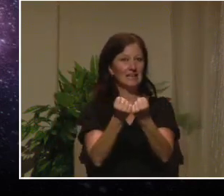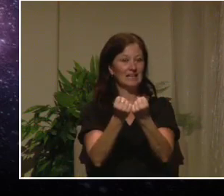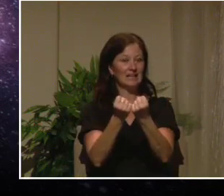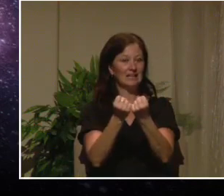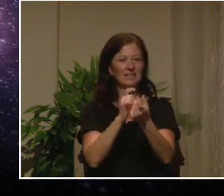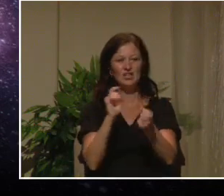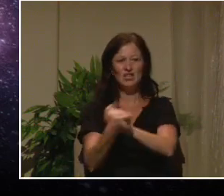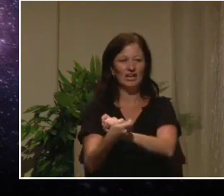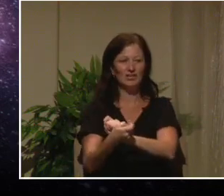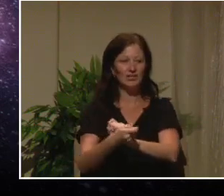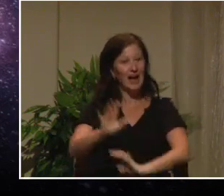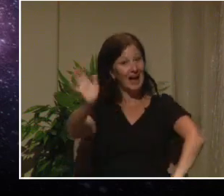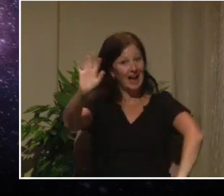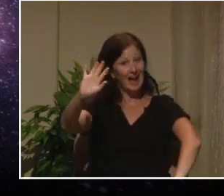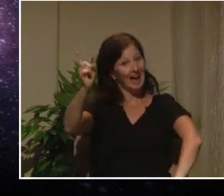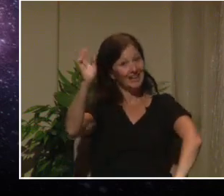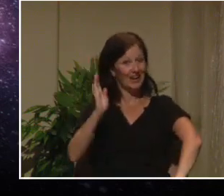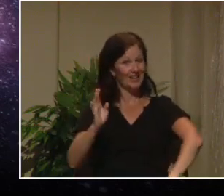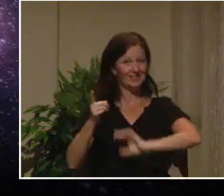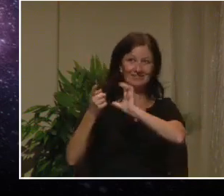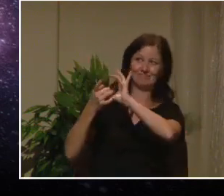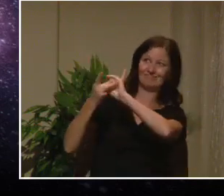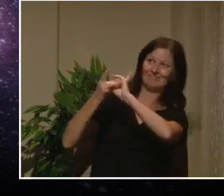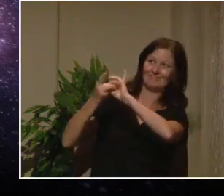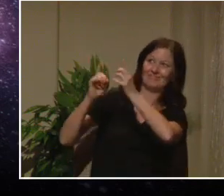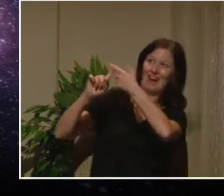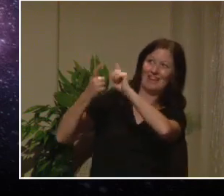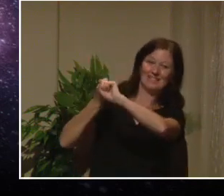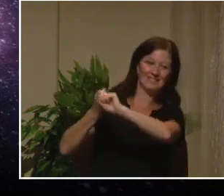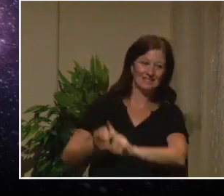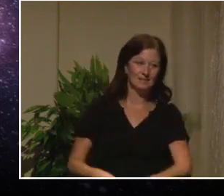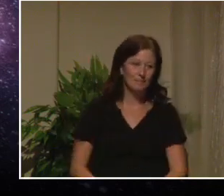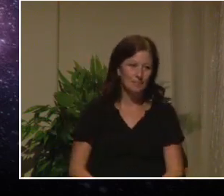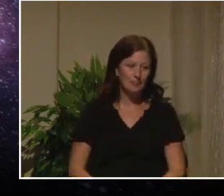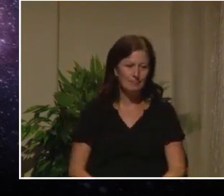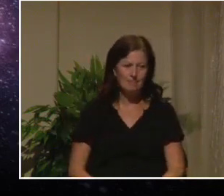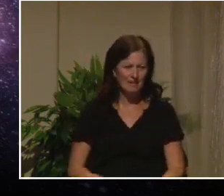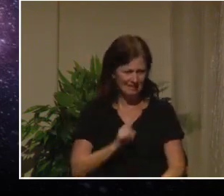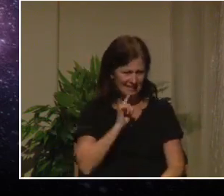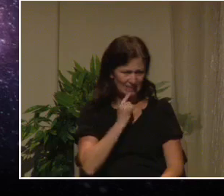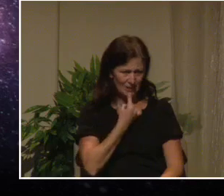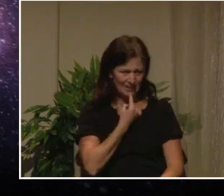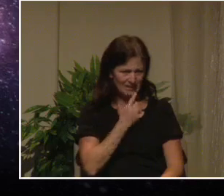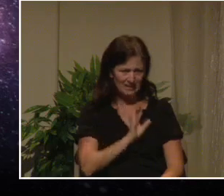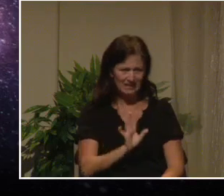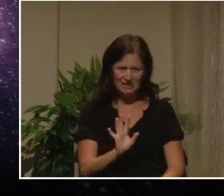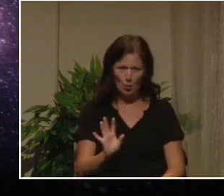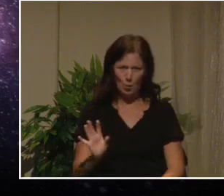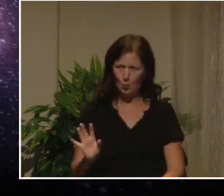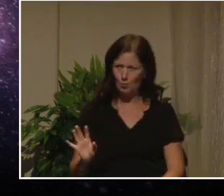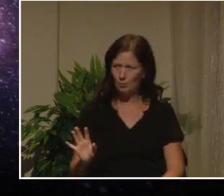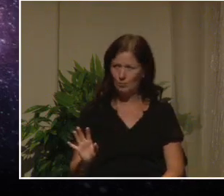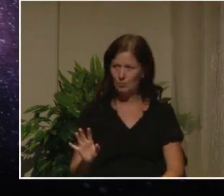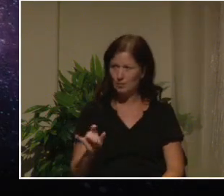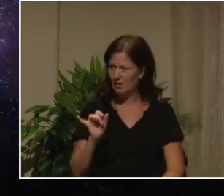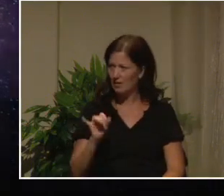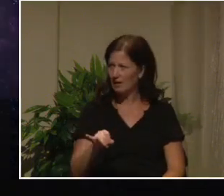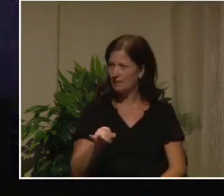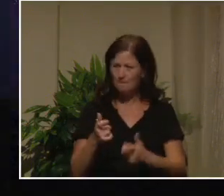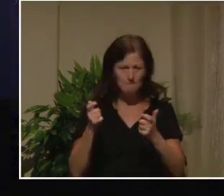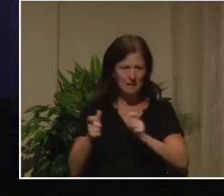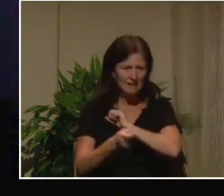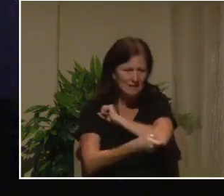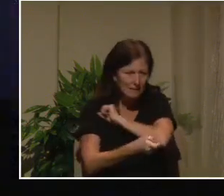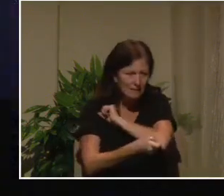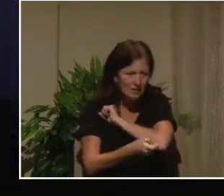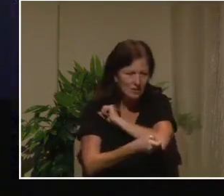that He became our buddy. And I just want to say that this is really a very serious thing for people like us. This is a big temptation because